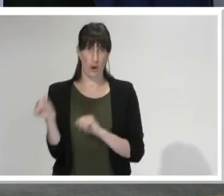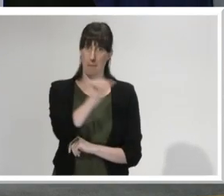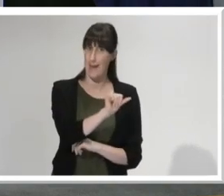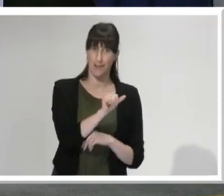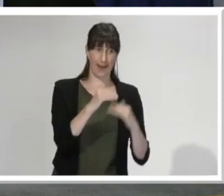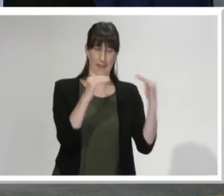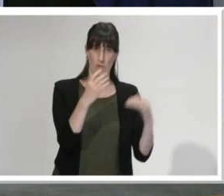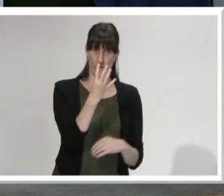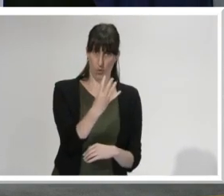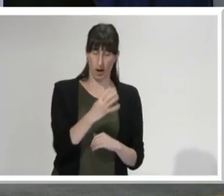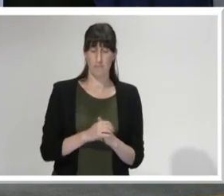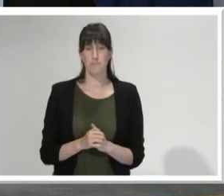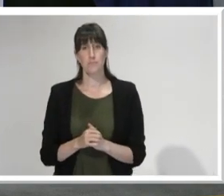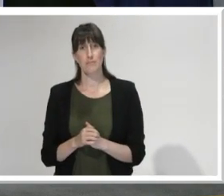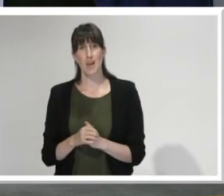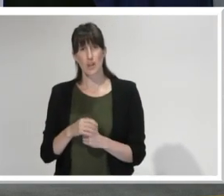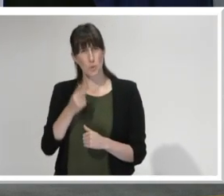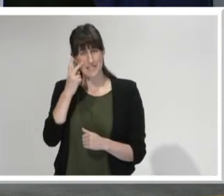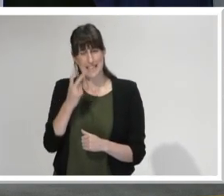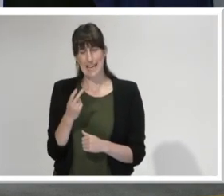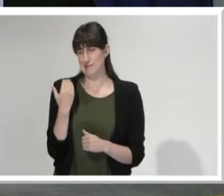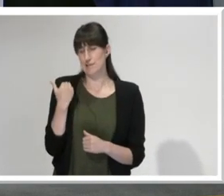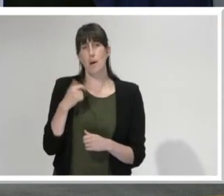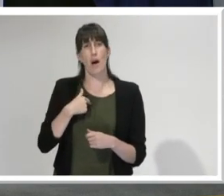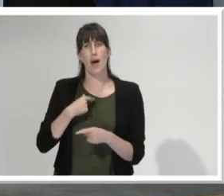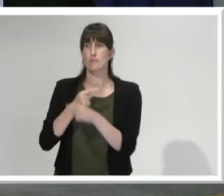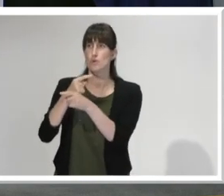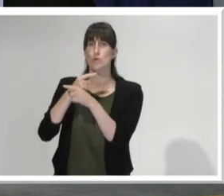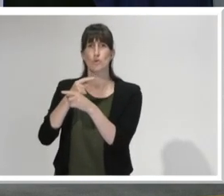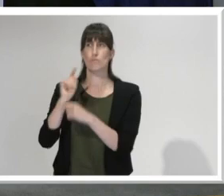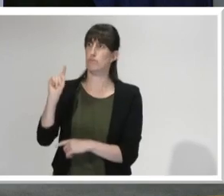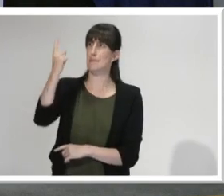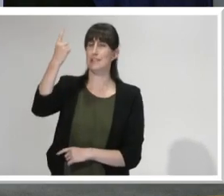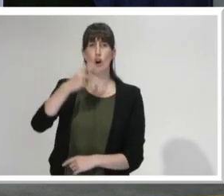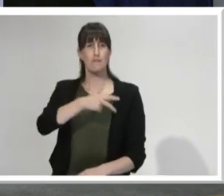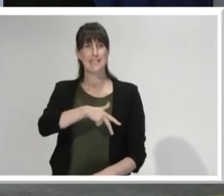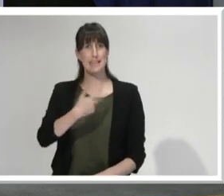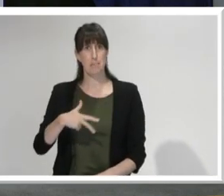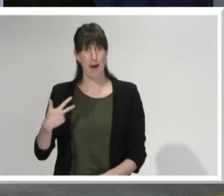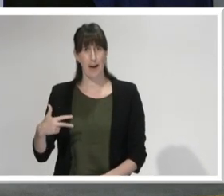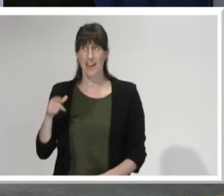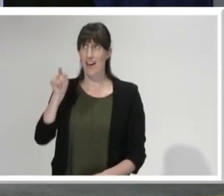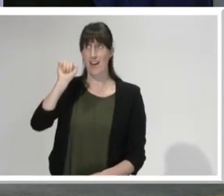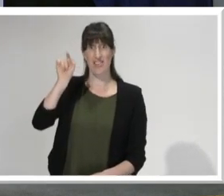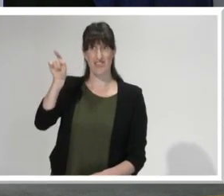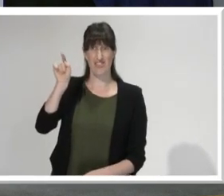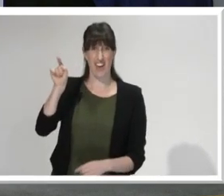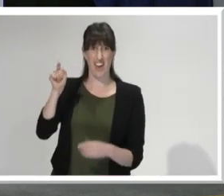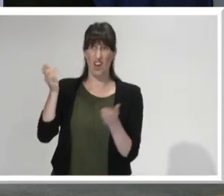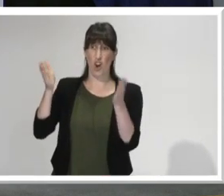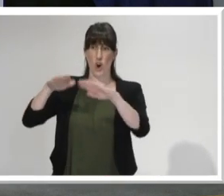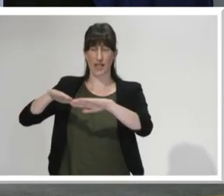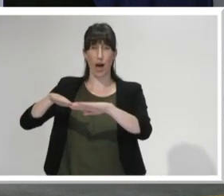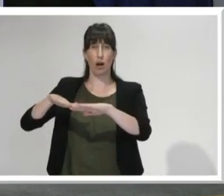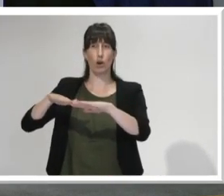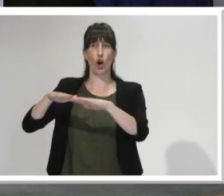likes of the Prime Minister of Denmark, who you'll see has recently started moving out of their lockdown progressively. And I've also spoken to the Prime Minister